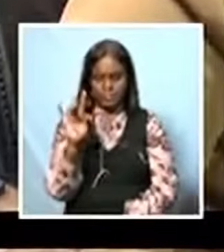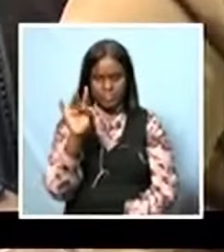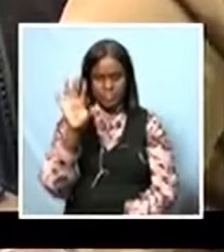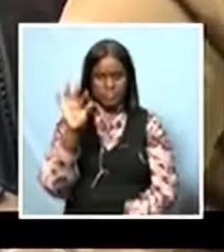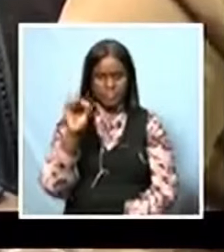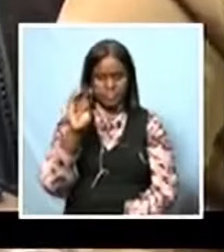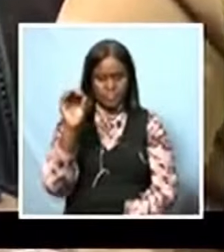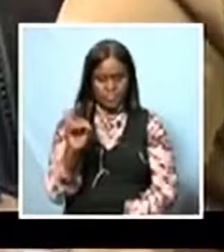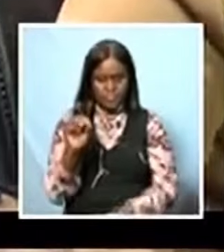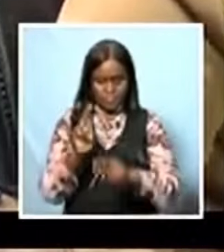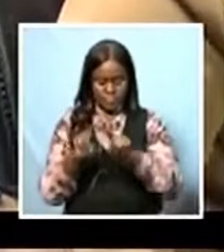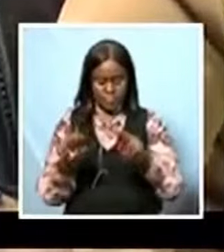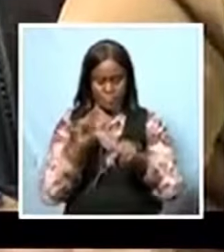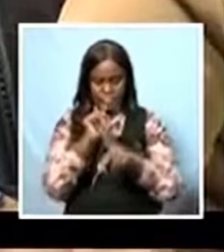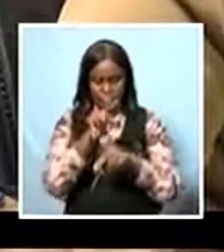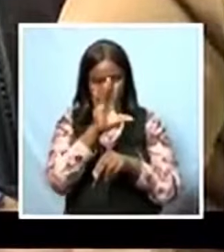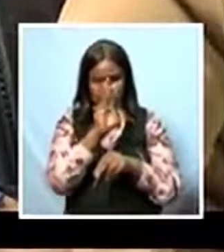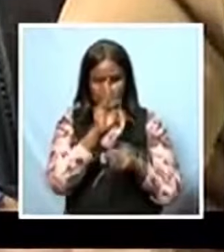90%, Chair, which is the